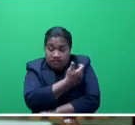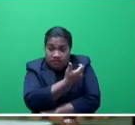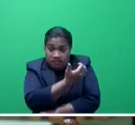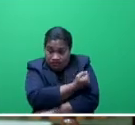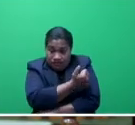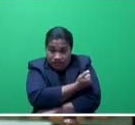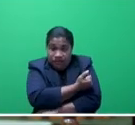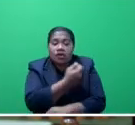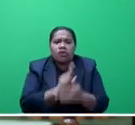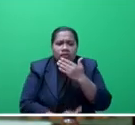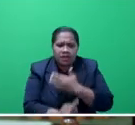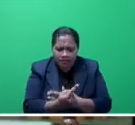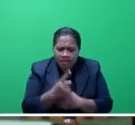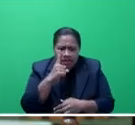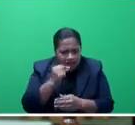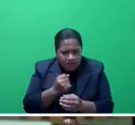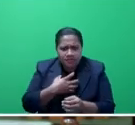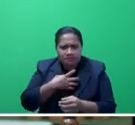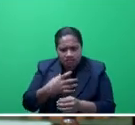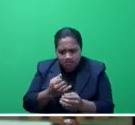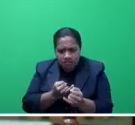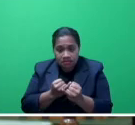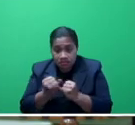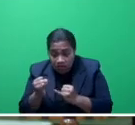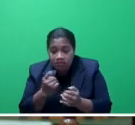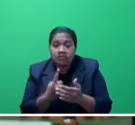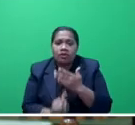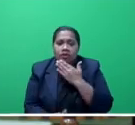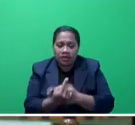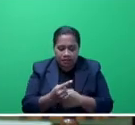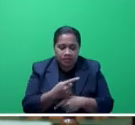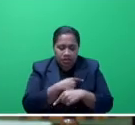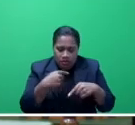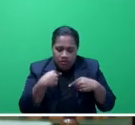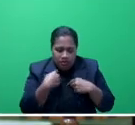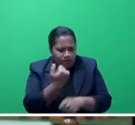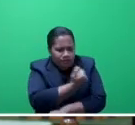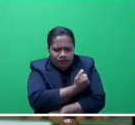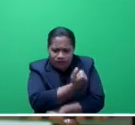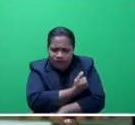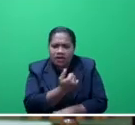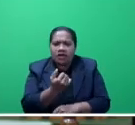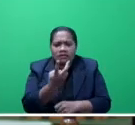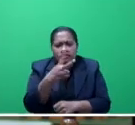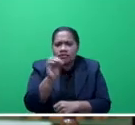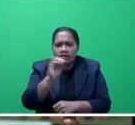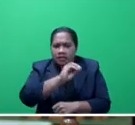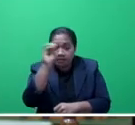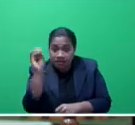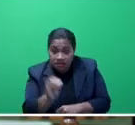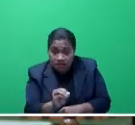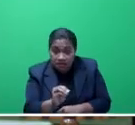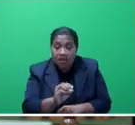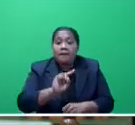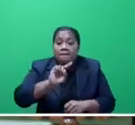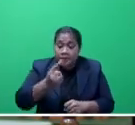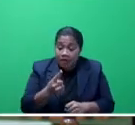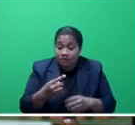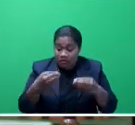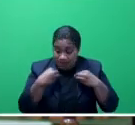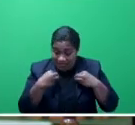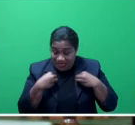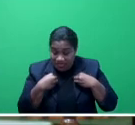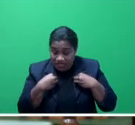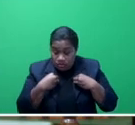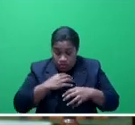worse. We in fact projected a contraction of nearly 20%, but the freedom we've granted businesses to adapt to the new normal